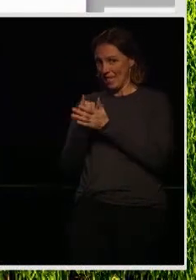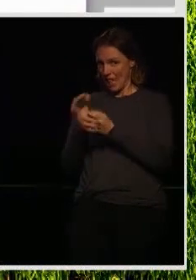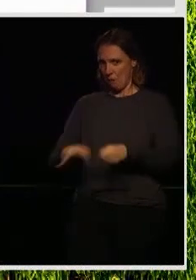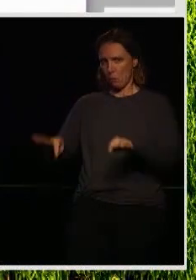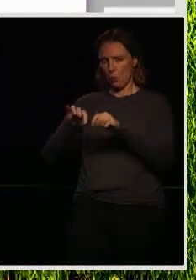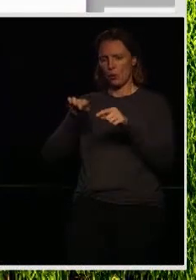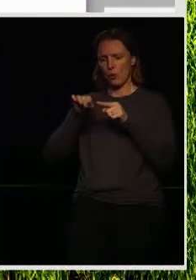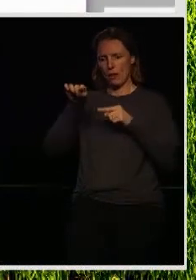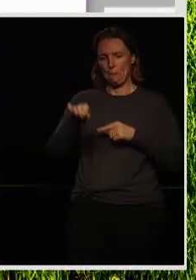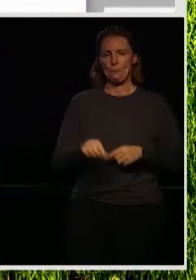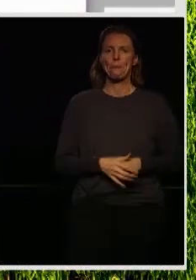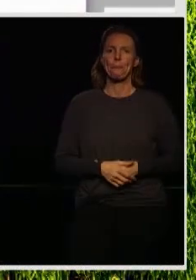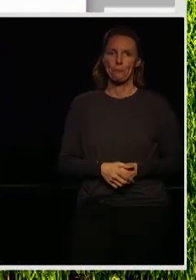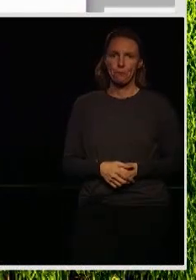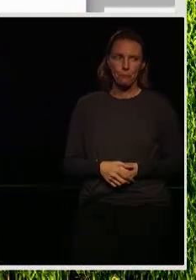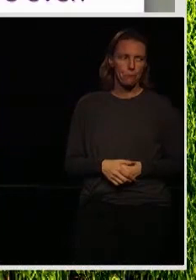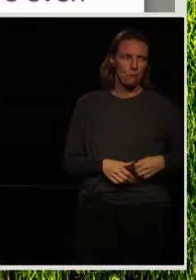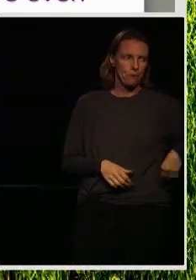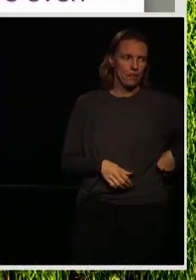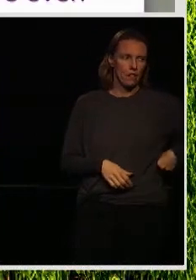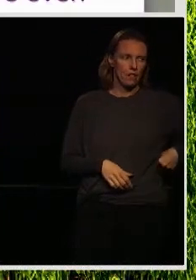them.